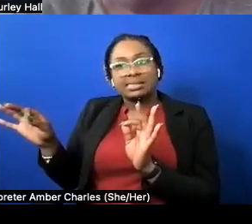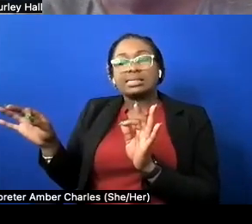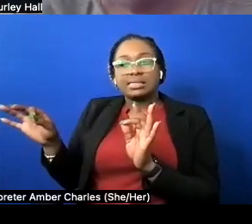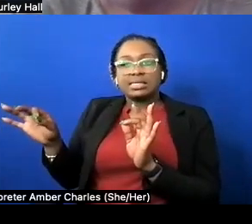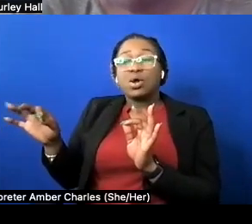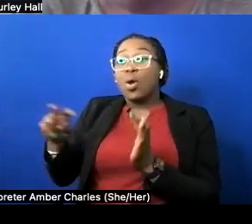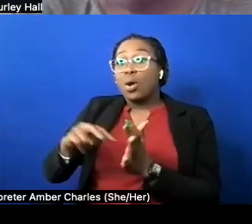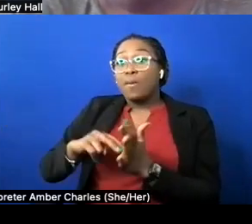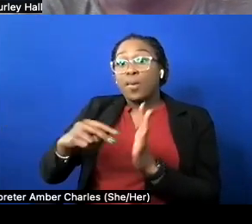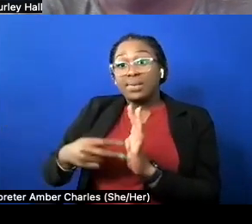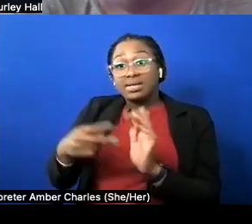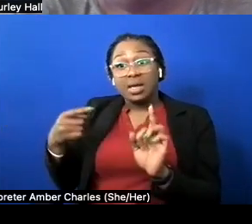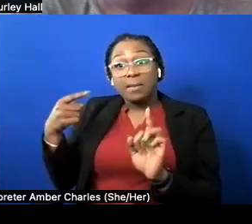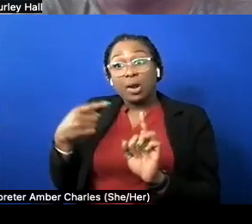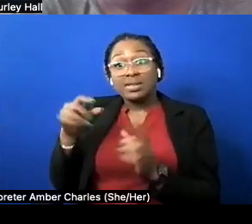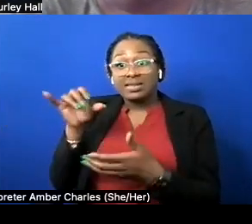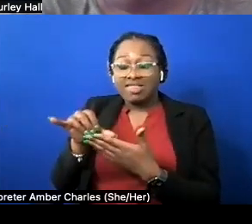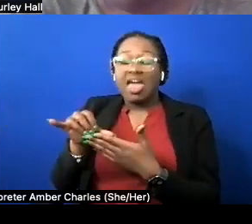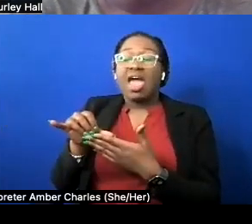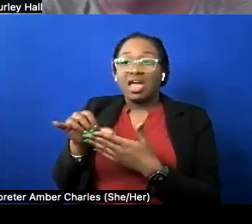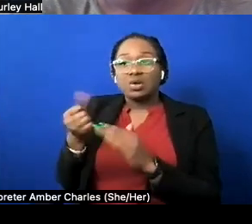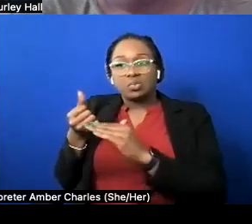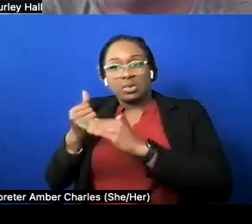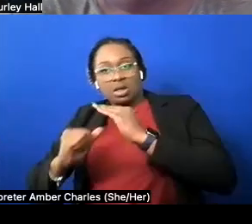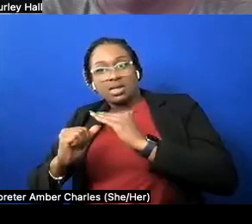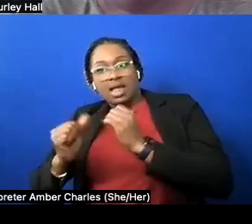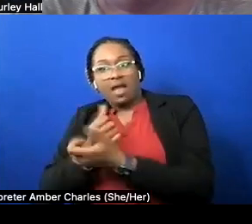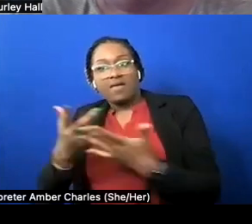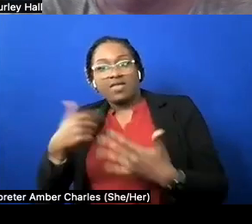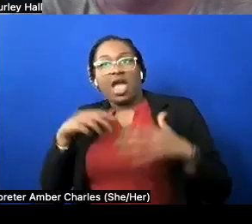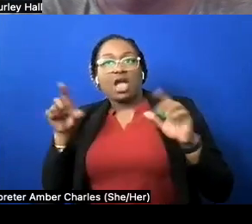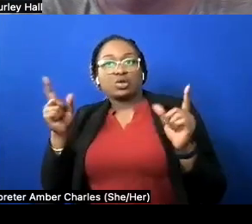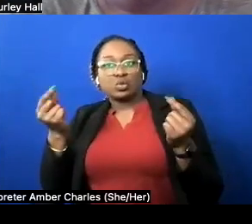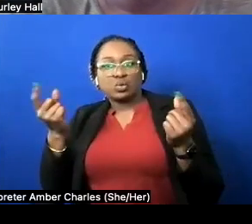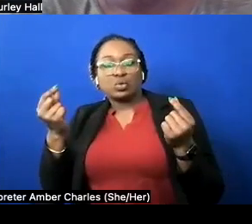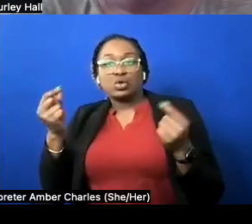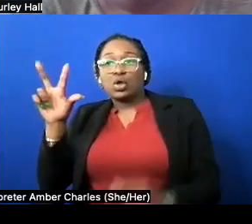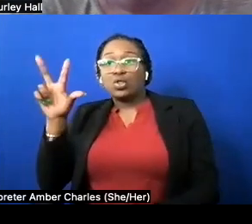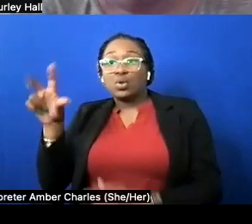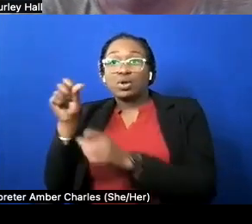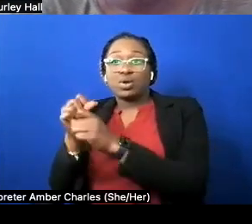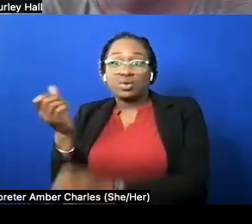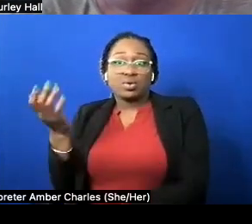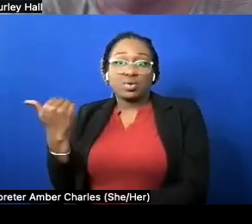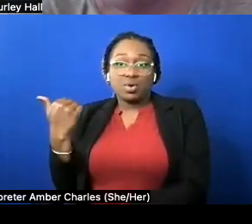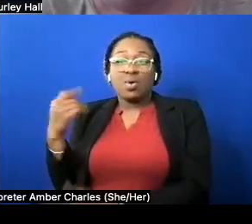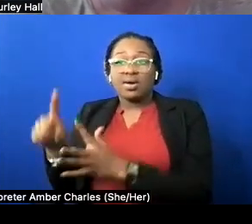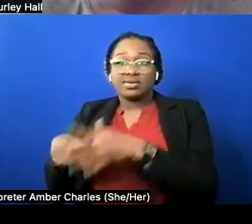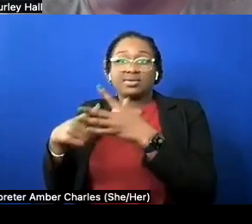purpose is what undergirds everything that I do. So 3 years ago, when I